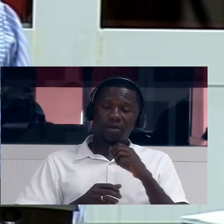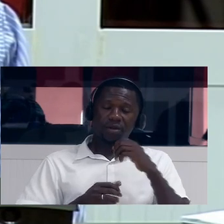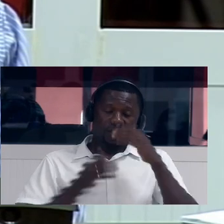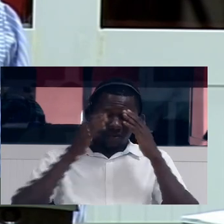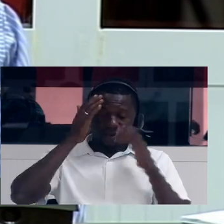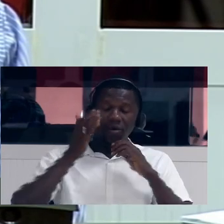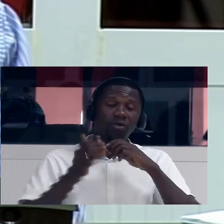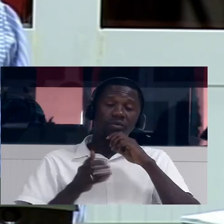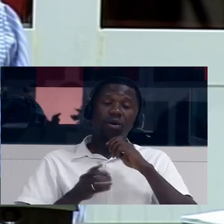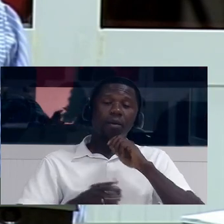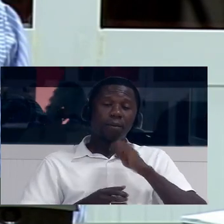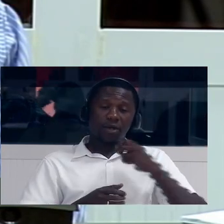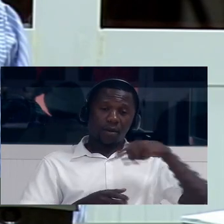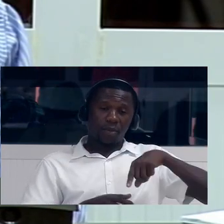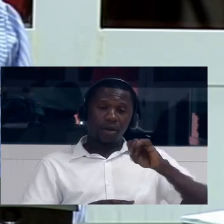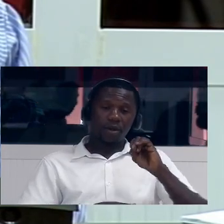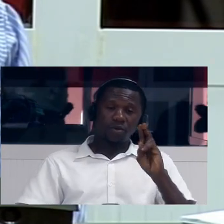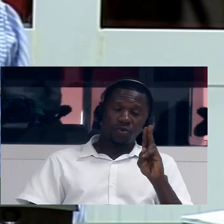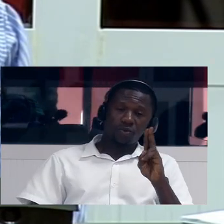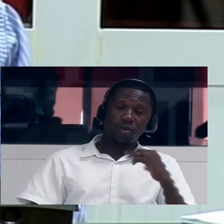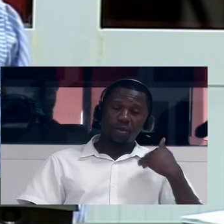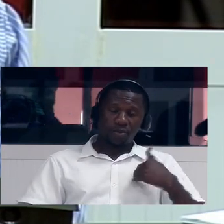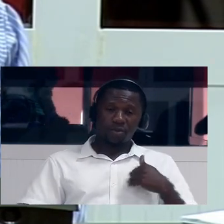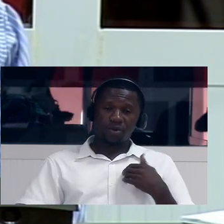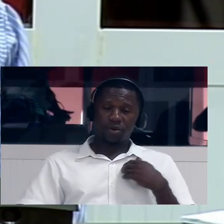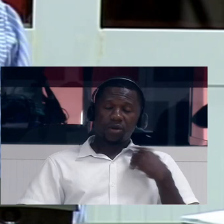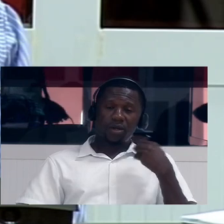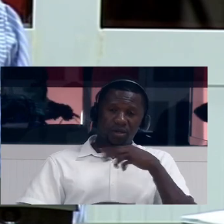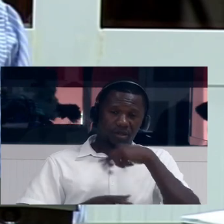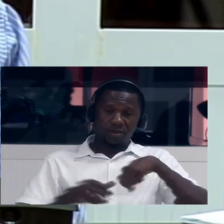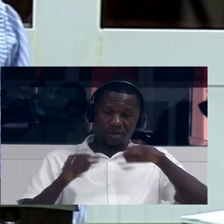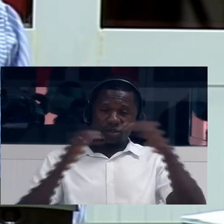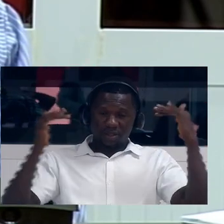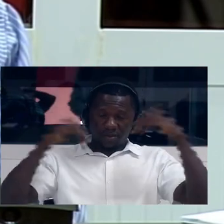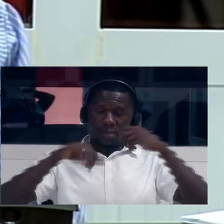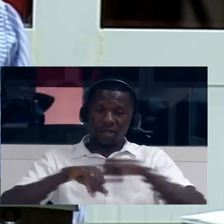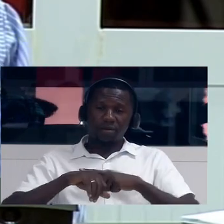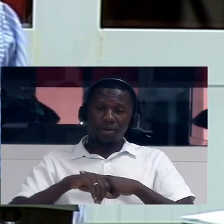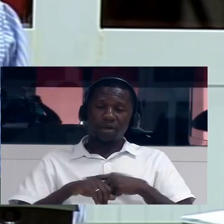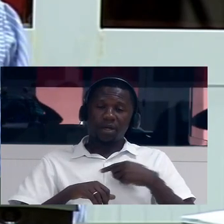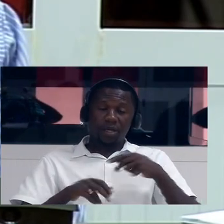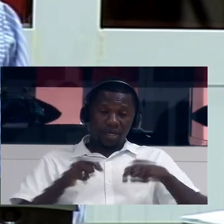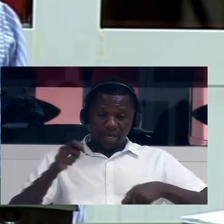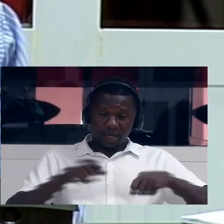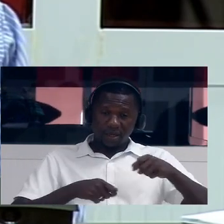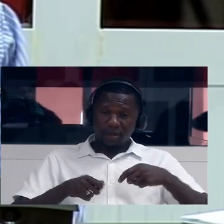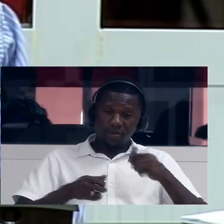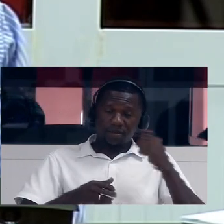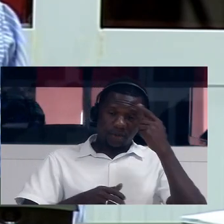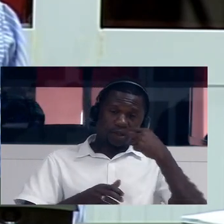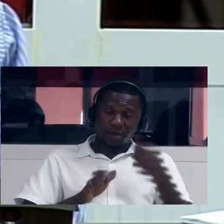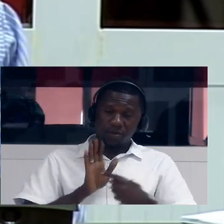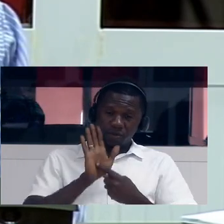said were around the stadium at the time, and an ID parade was conducted. Unfortunately, from what